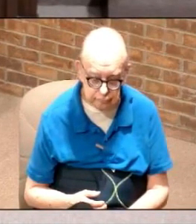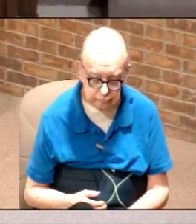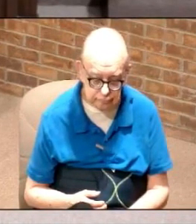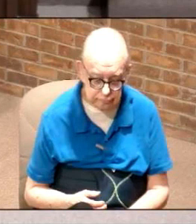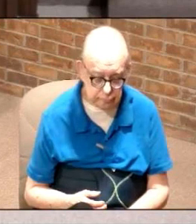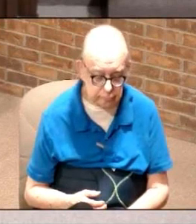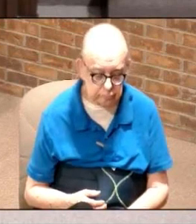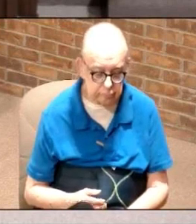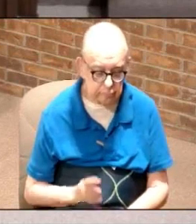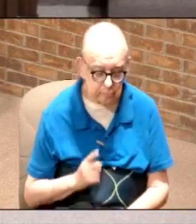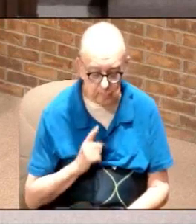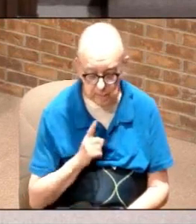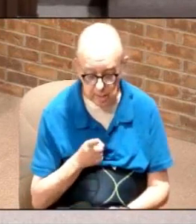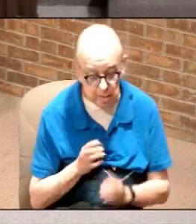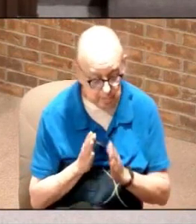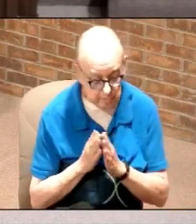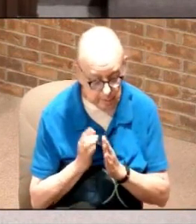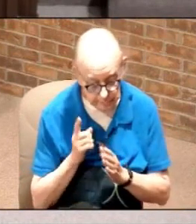but can I just pray for your healing